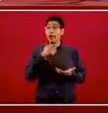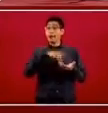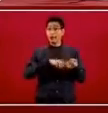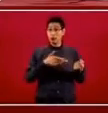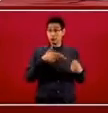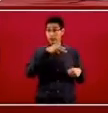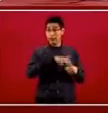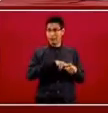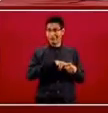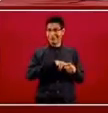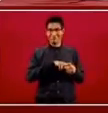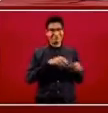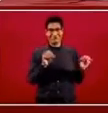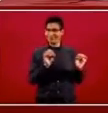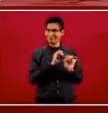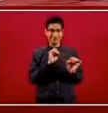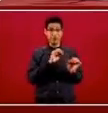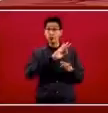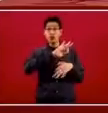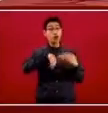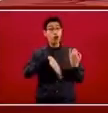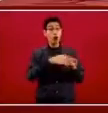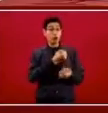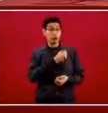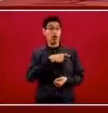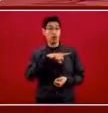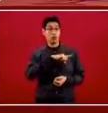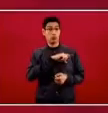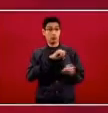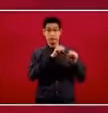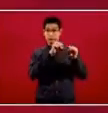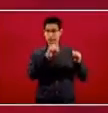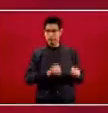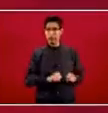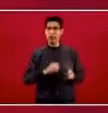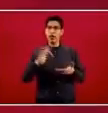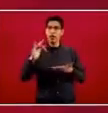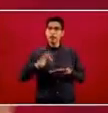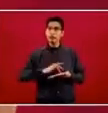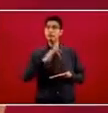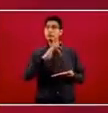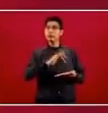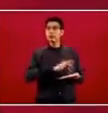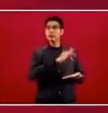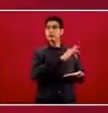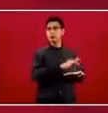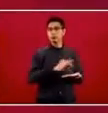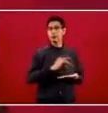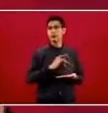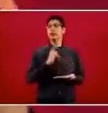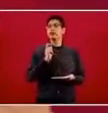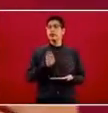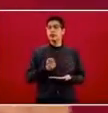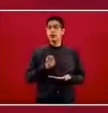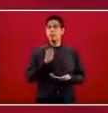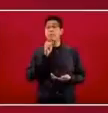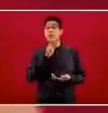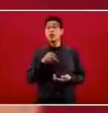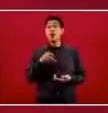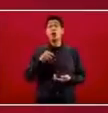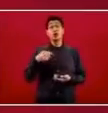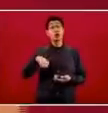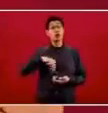Now, this reconversion process doesn't happen within each hospital in an isolated manner. It's a collective